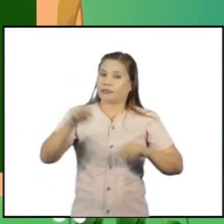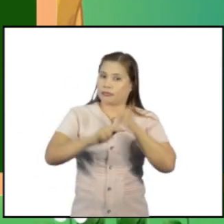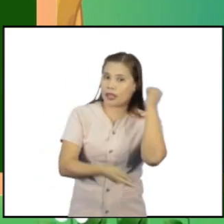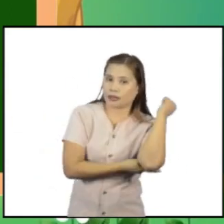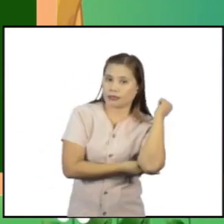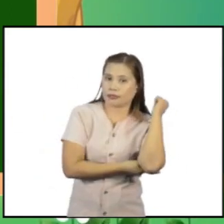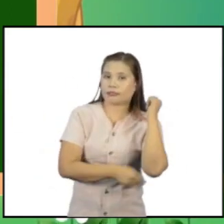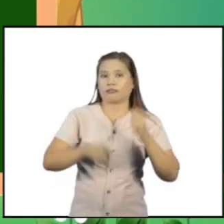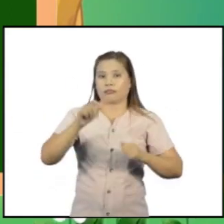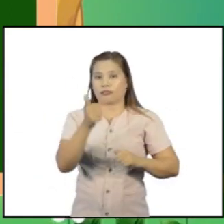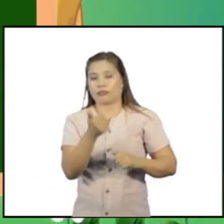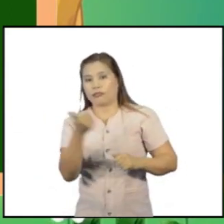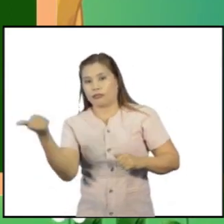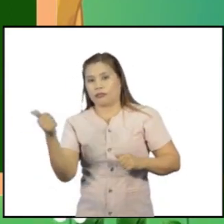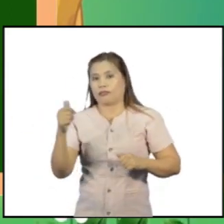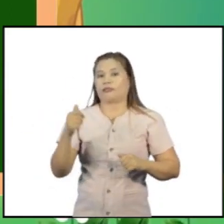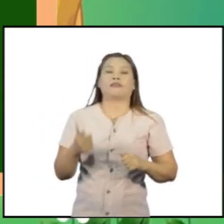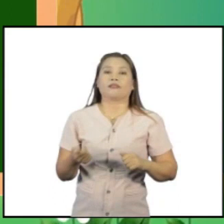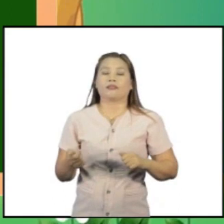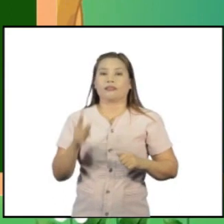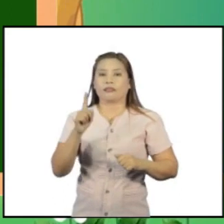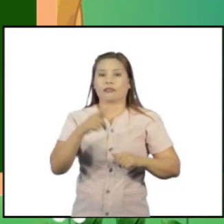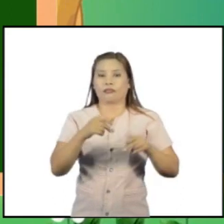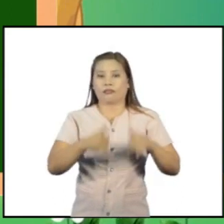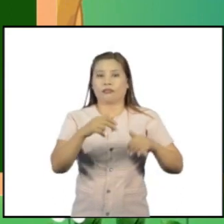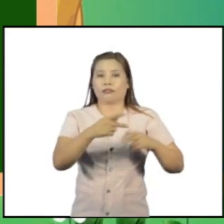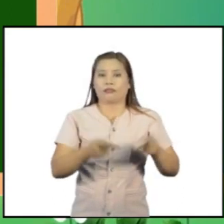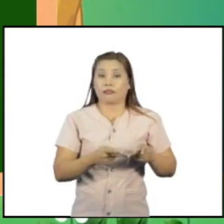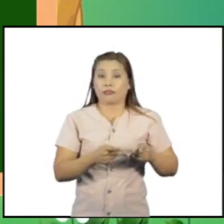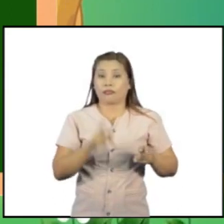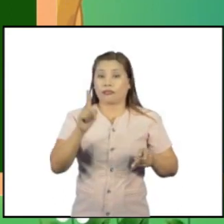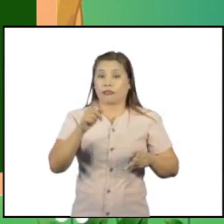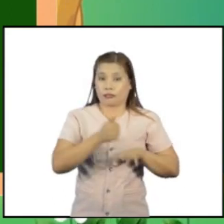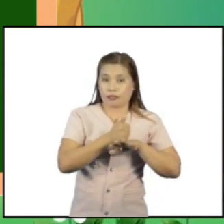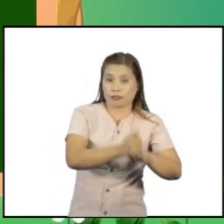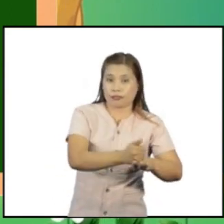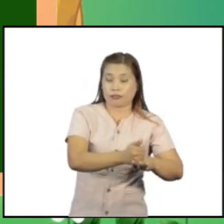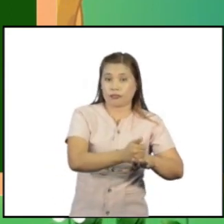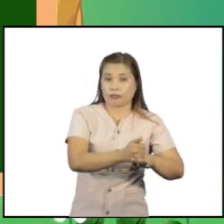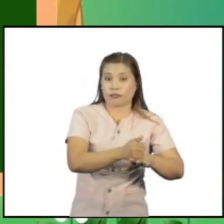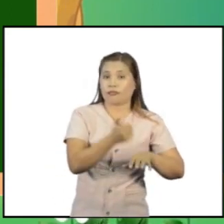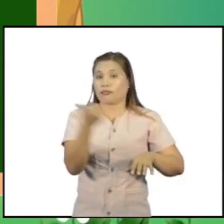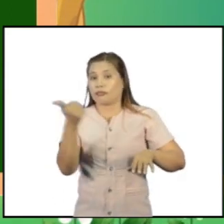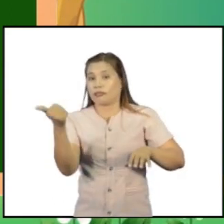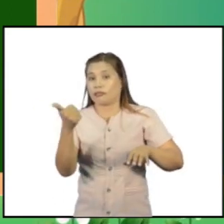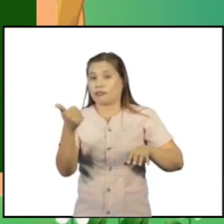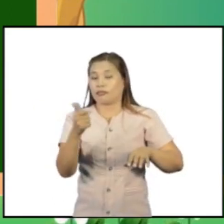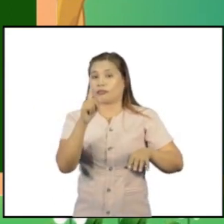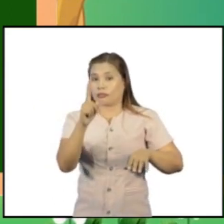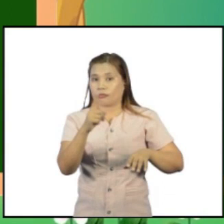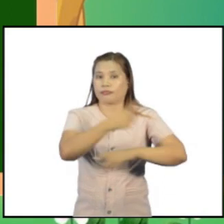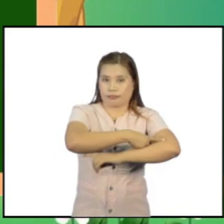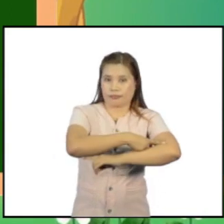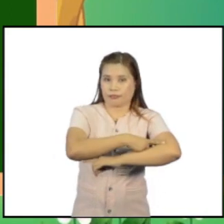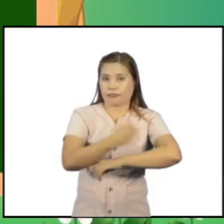bag, another one park, another one ant, another